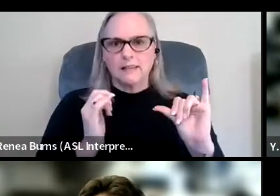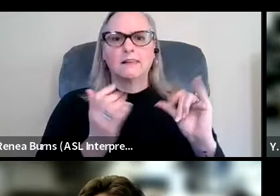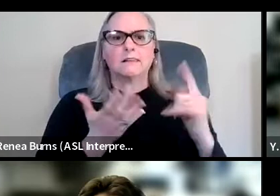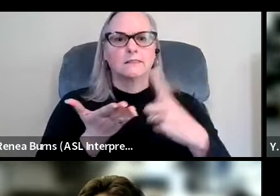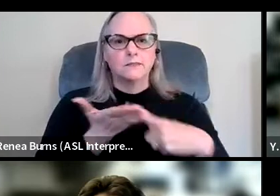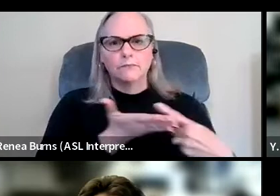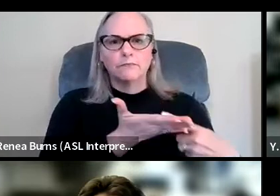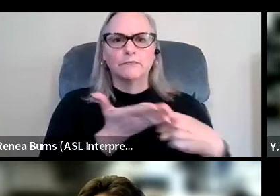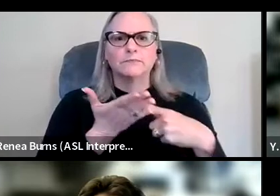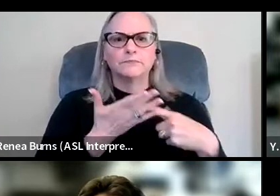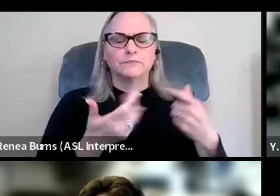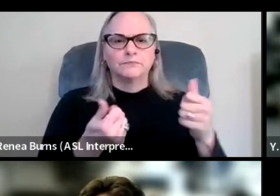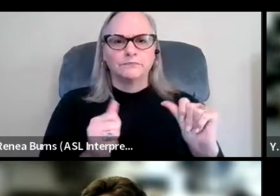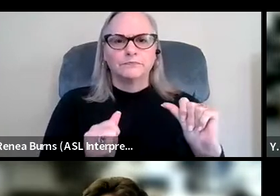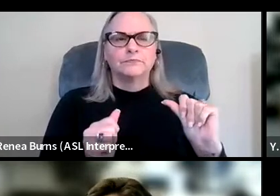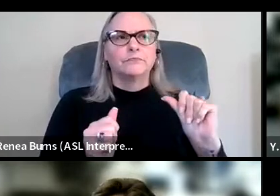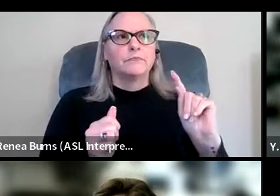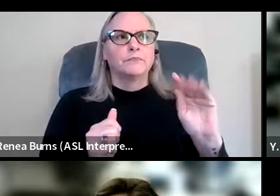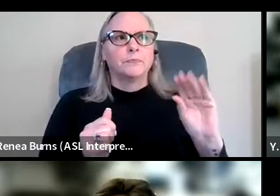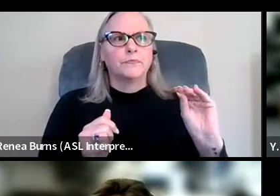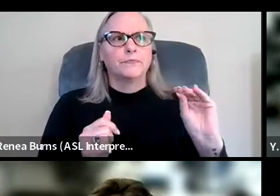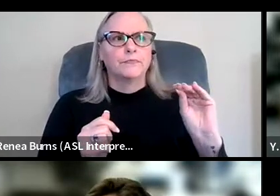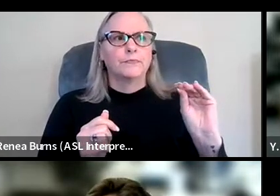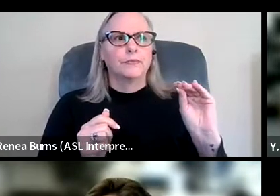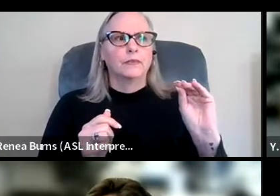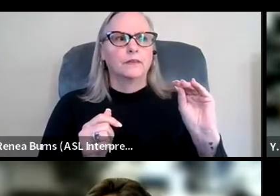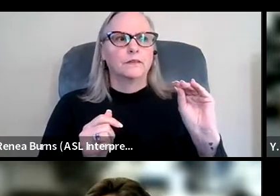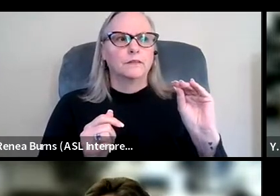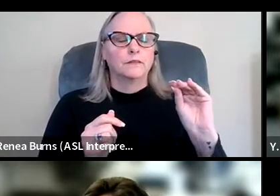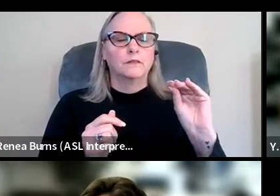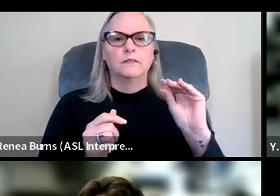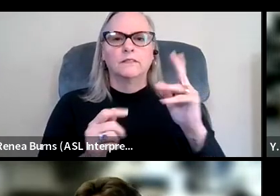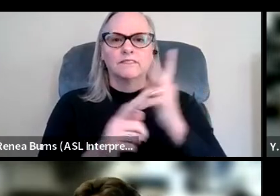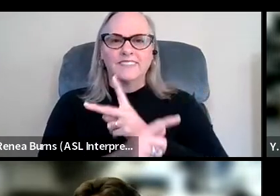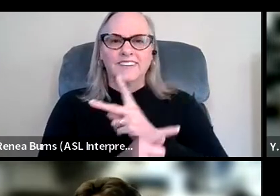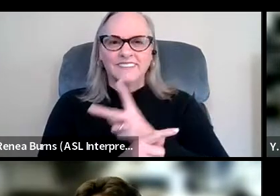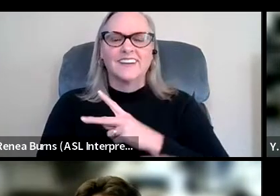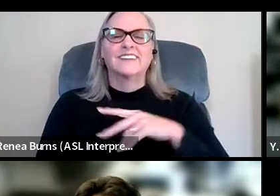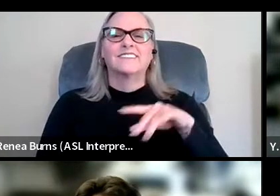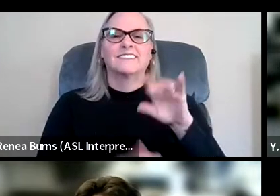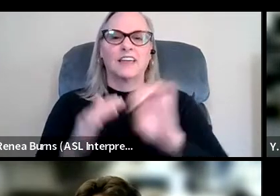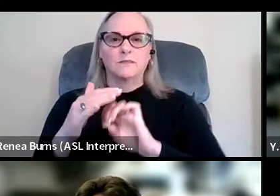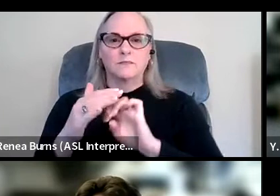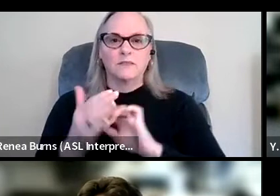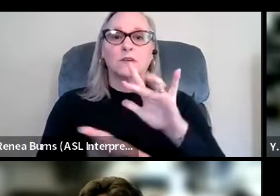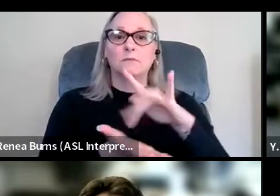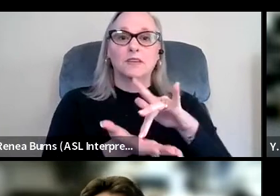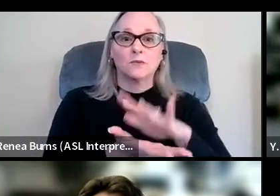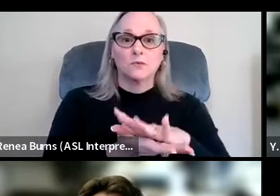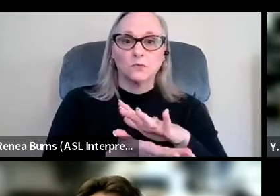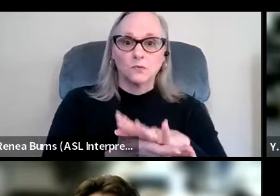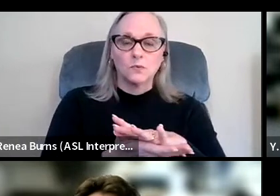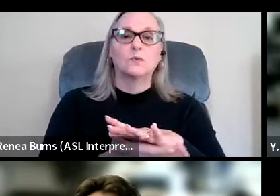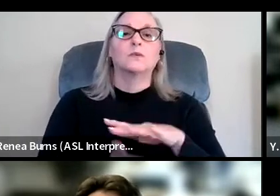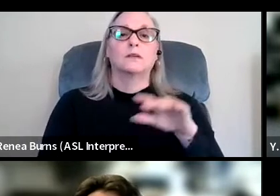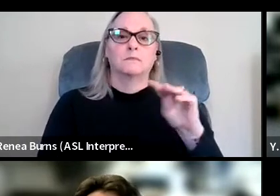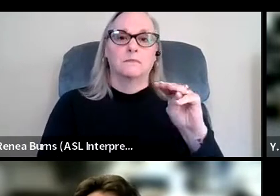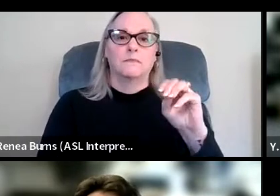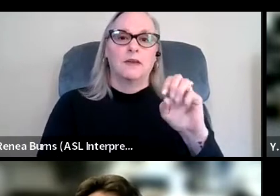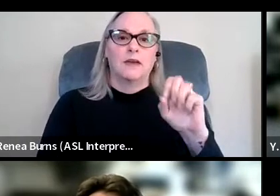trying to delineate our mascot details between our elementary and middle school campuses. That's a